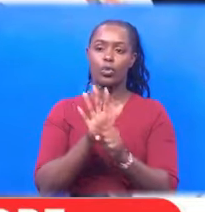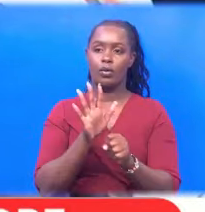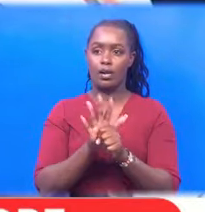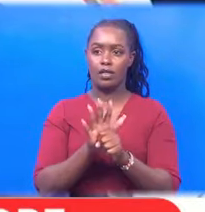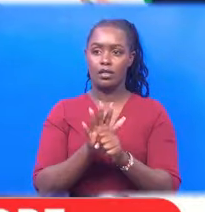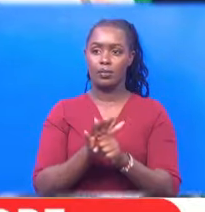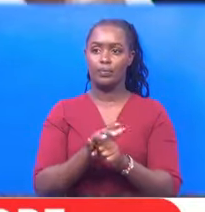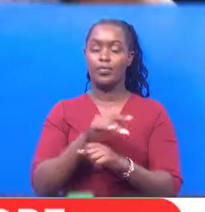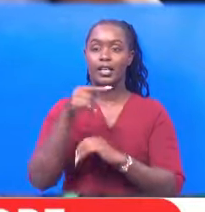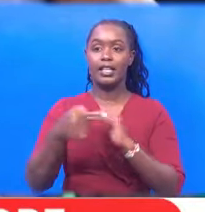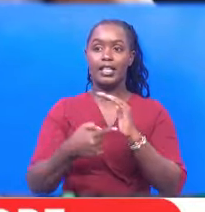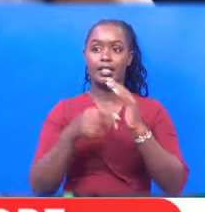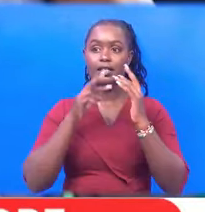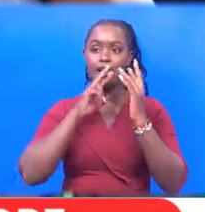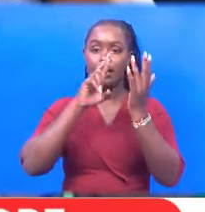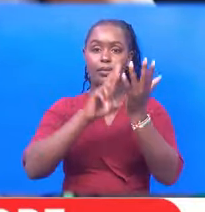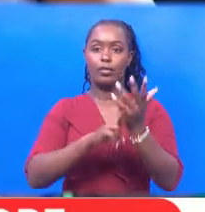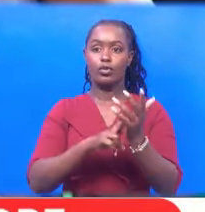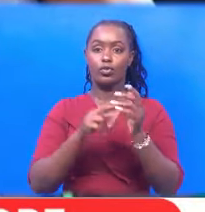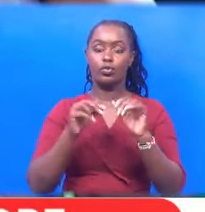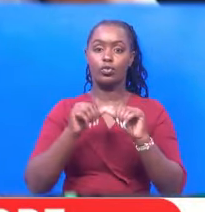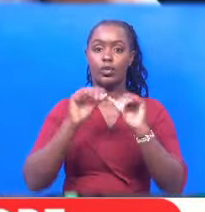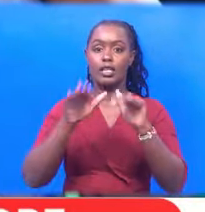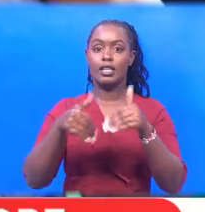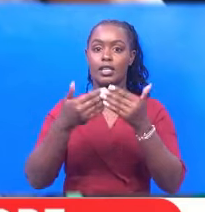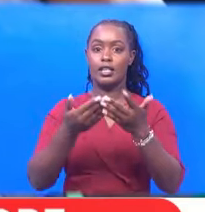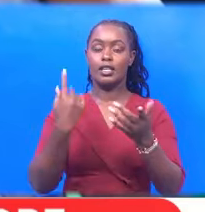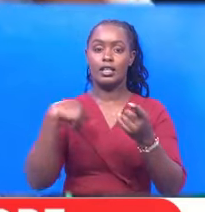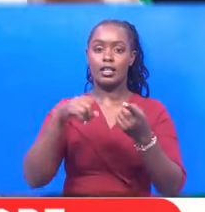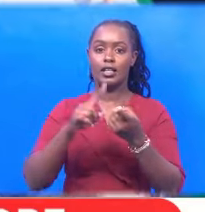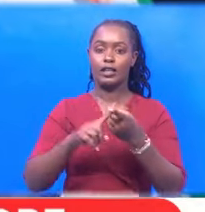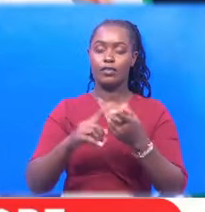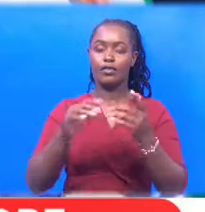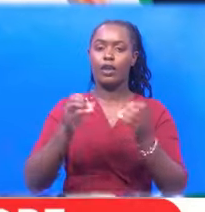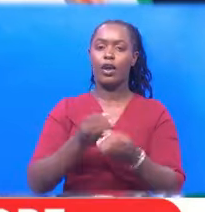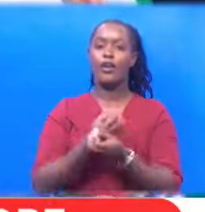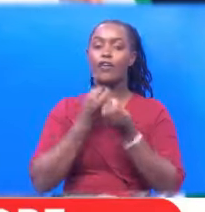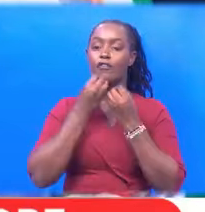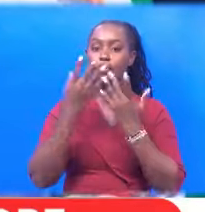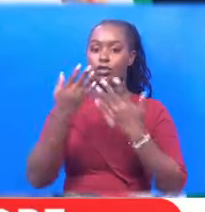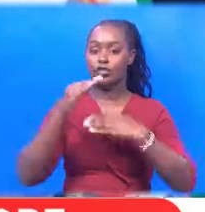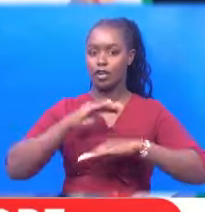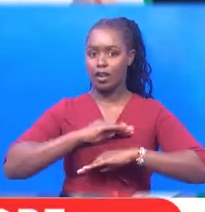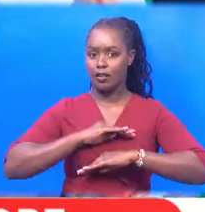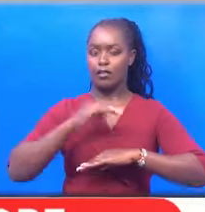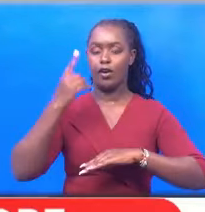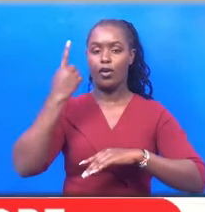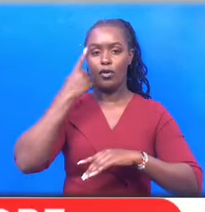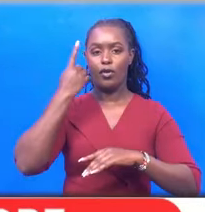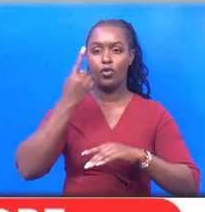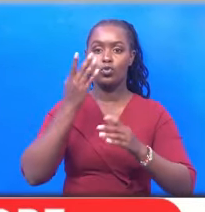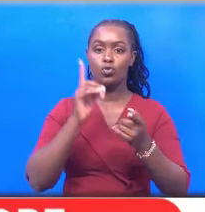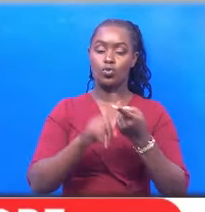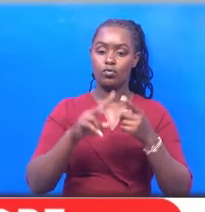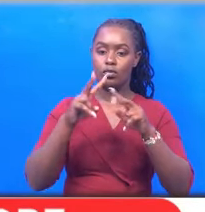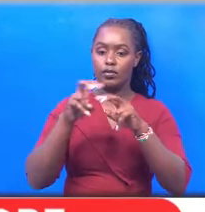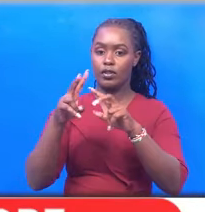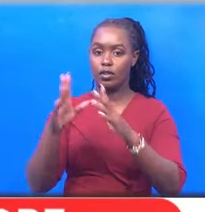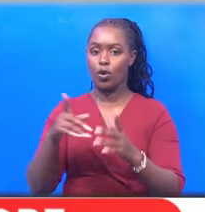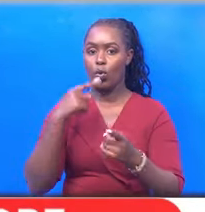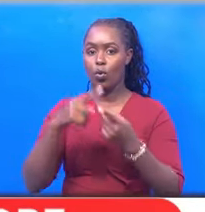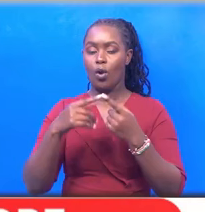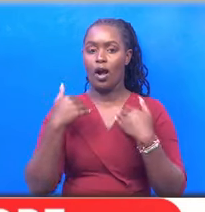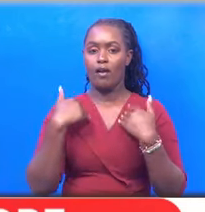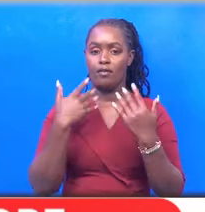latest findings following the autopsy gives crucial leads to the investigators who are currently holding Clinton Mwangi for 14 days following a miscellaneous